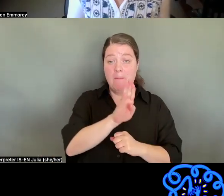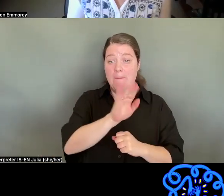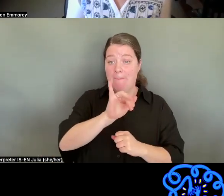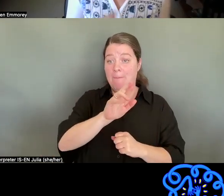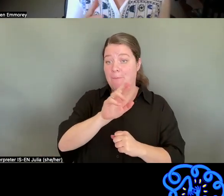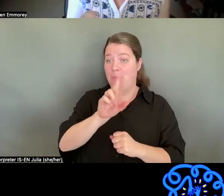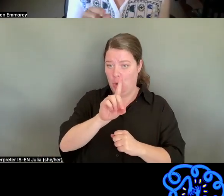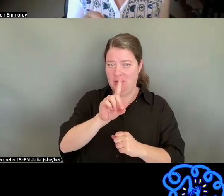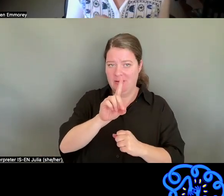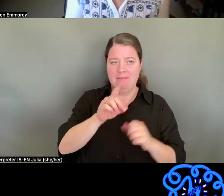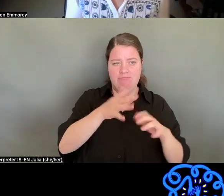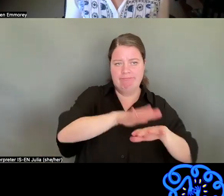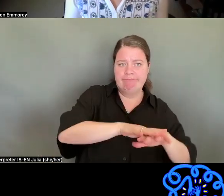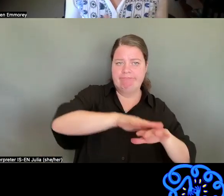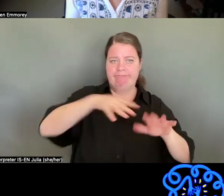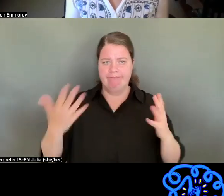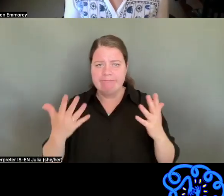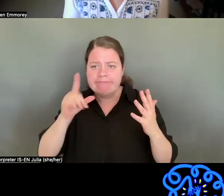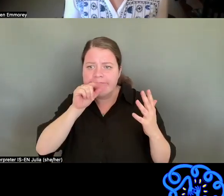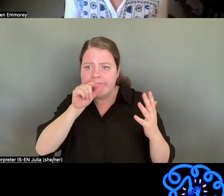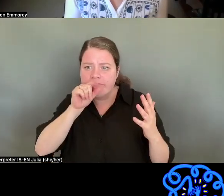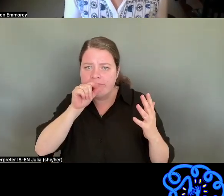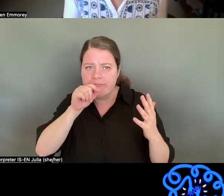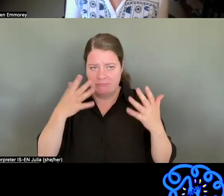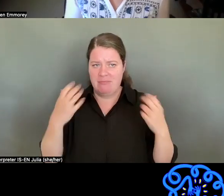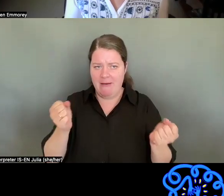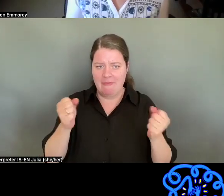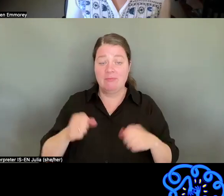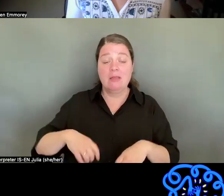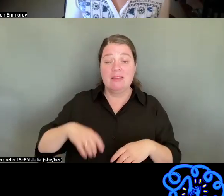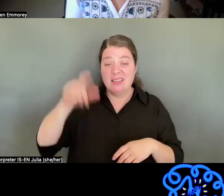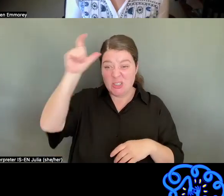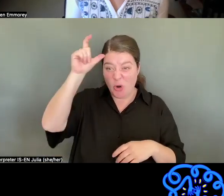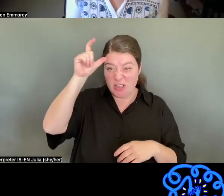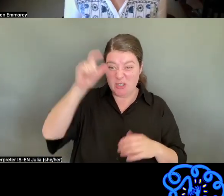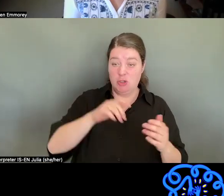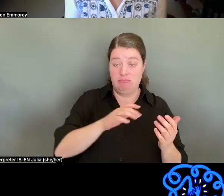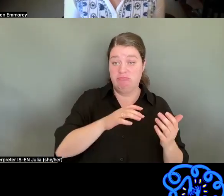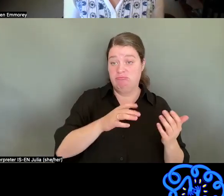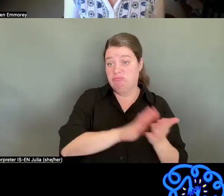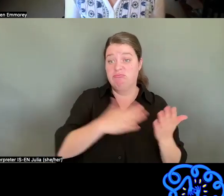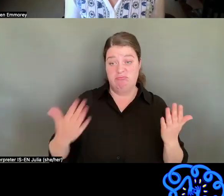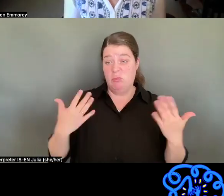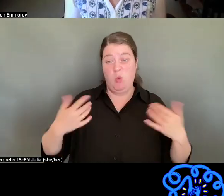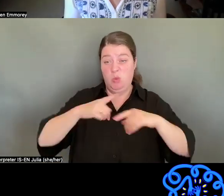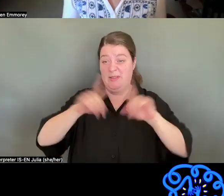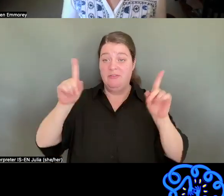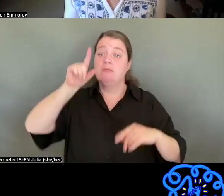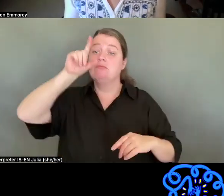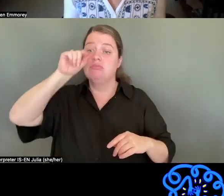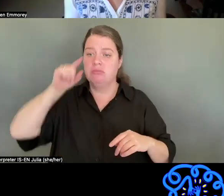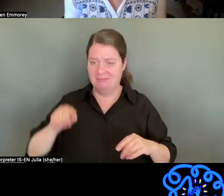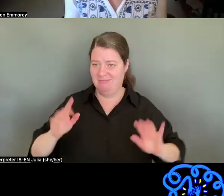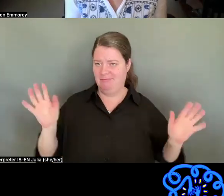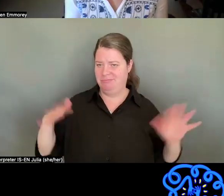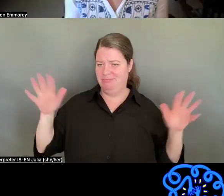the beak that maps onto the two fingers. In Turkish Sign Language, you have a different type of mapping where the wings map onto